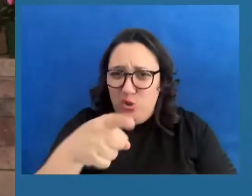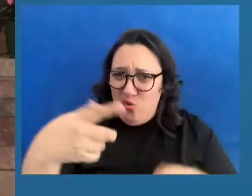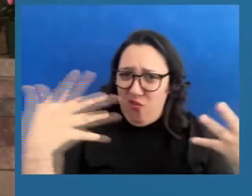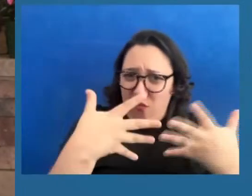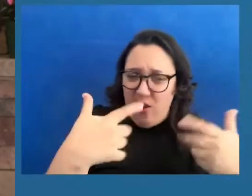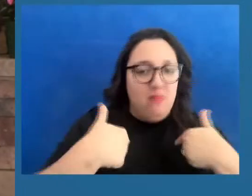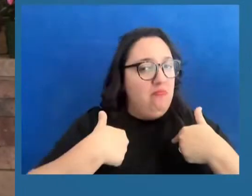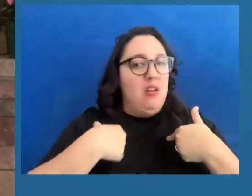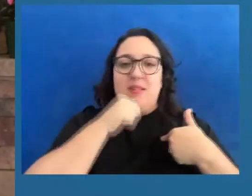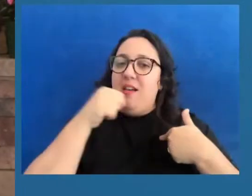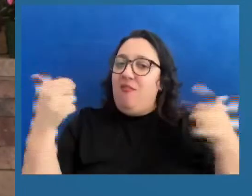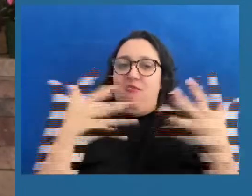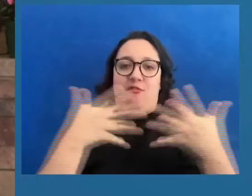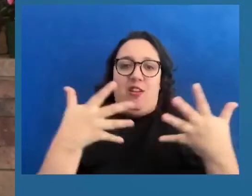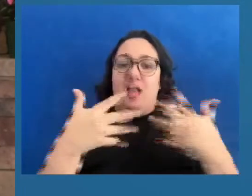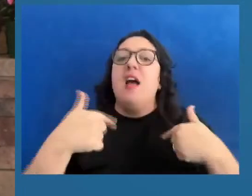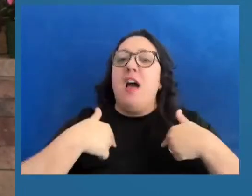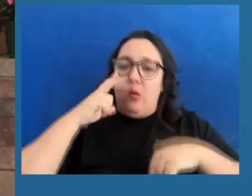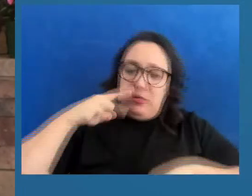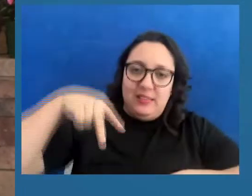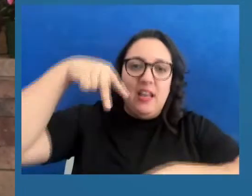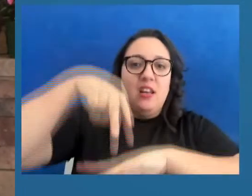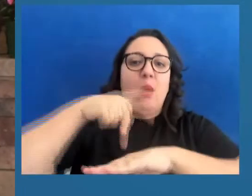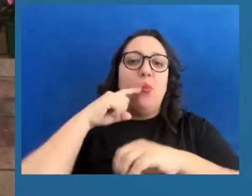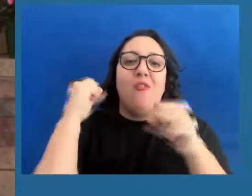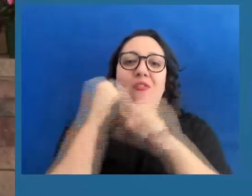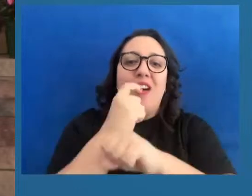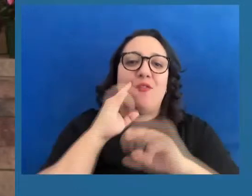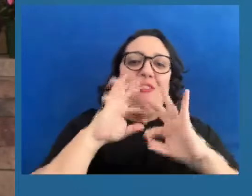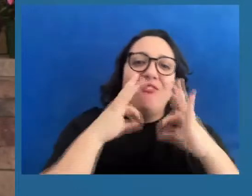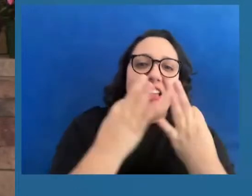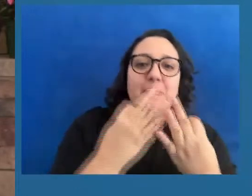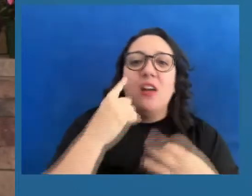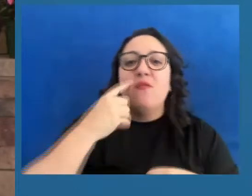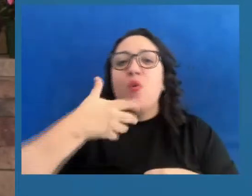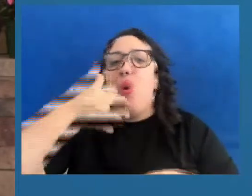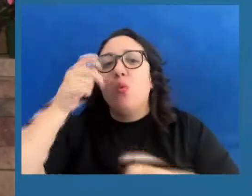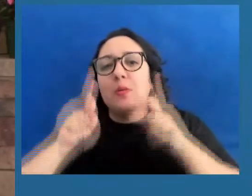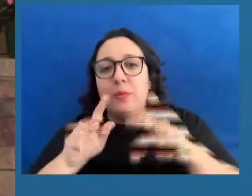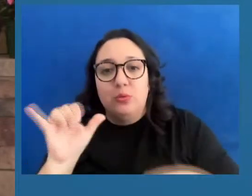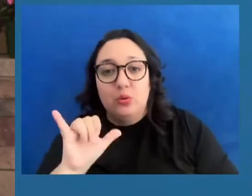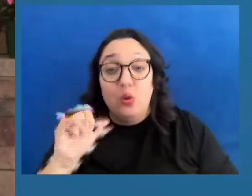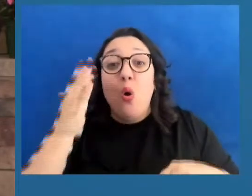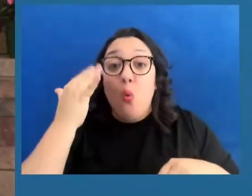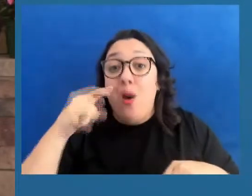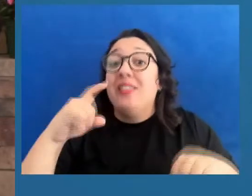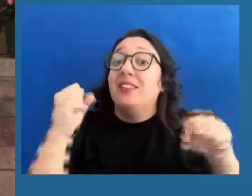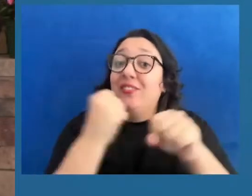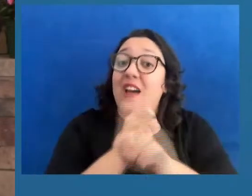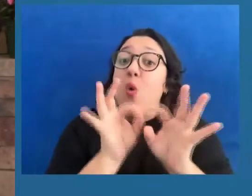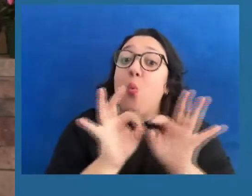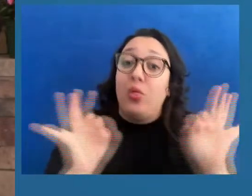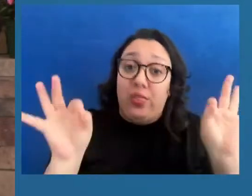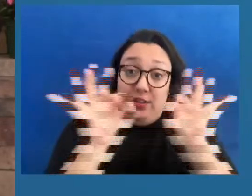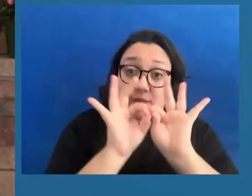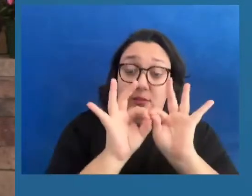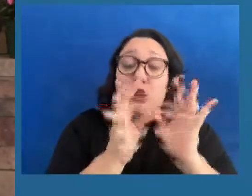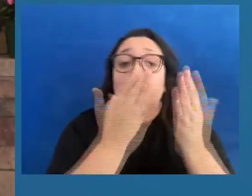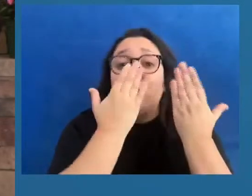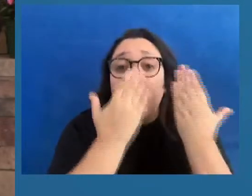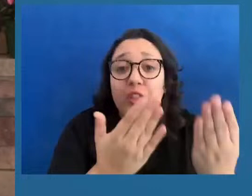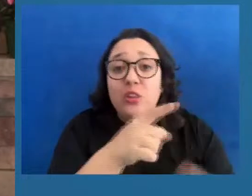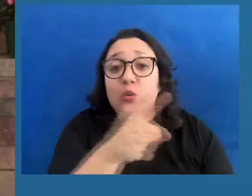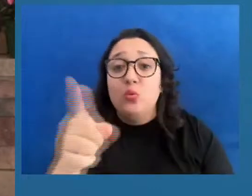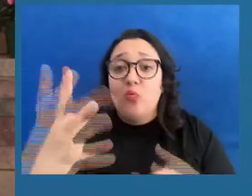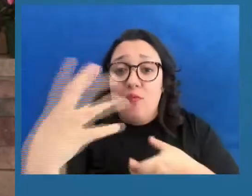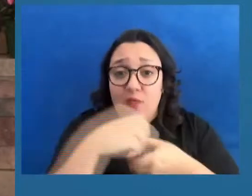and fight for our families, our individuals, and our seniors, because this is a fight worth taking on. So I thank all of you for being part of this.